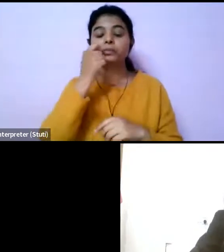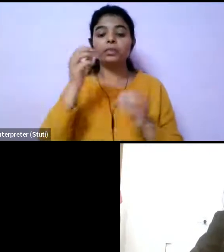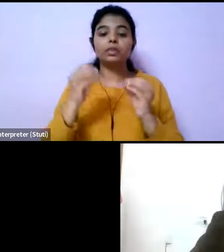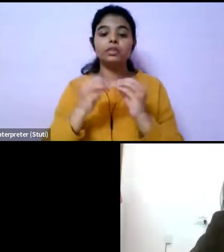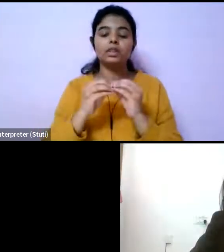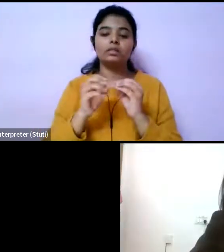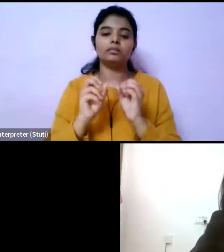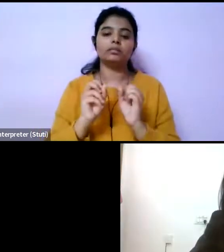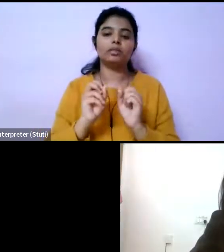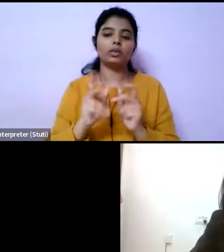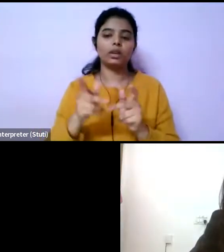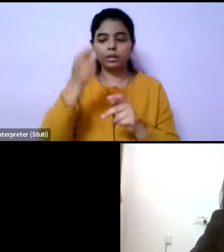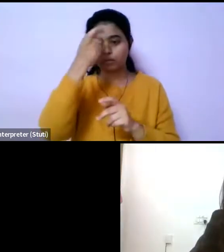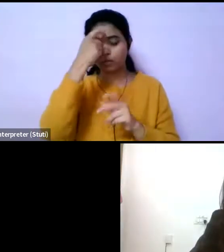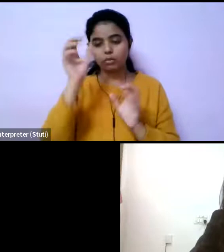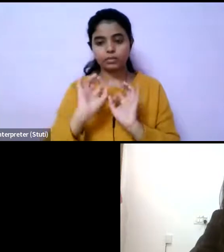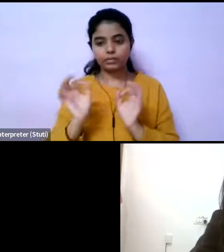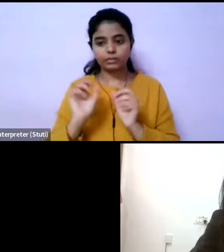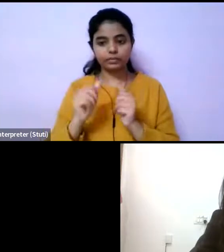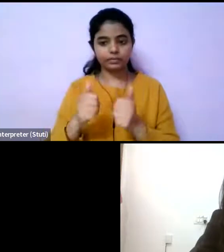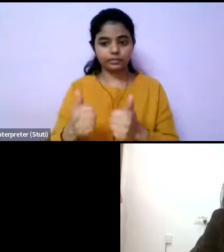so no problems